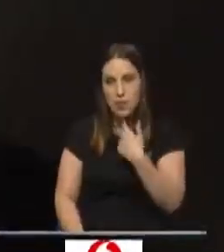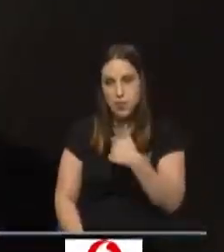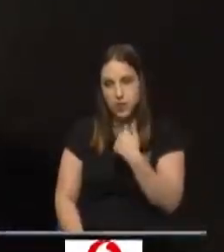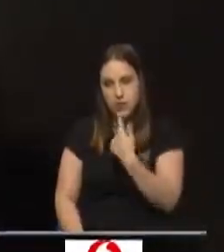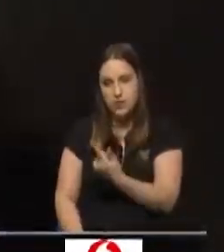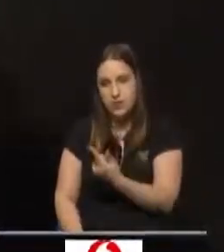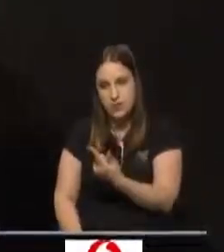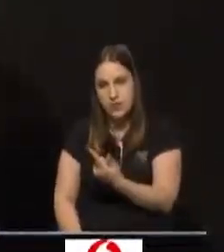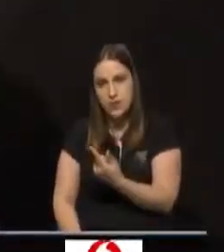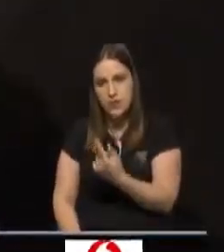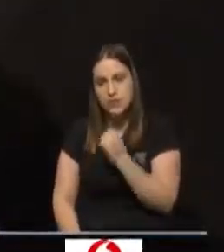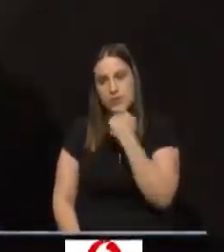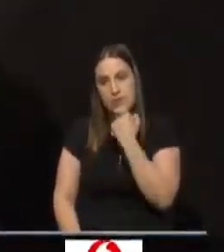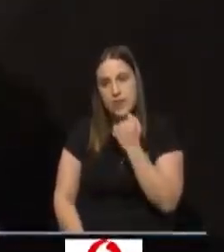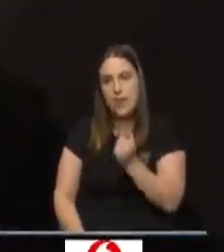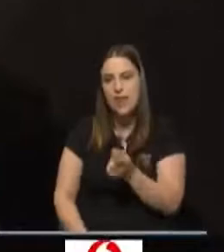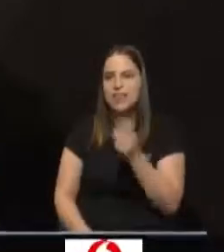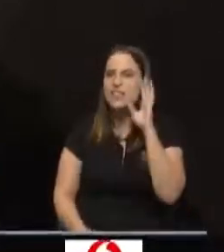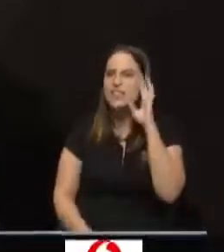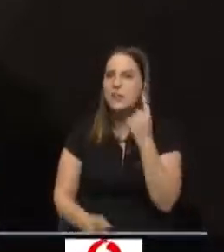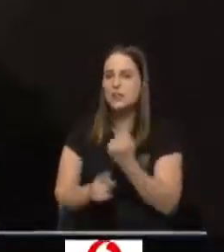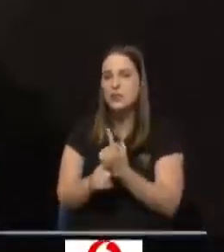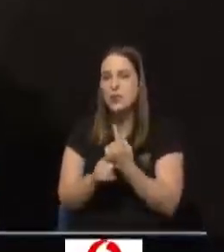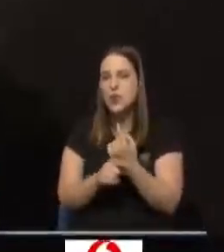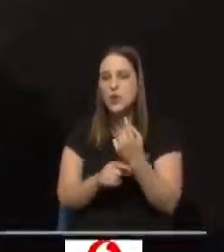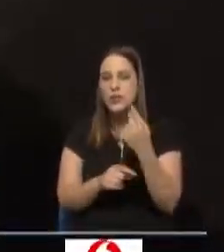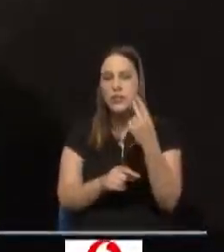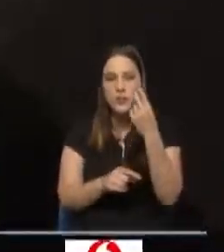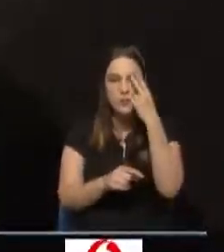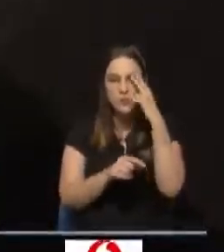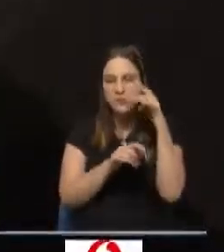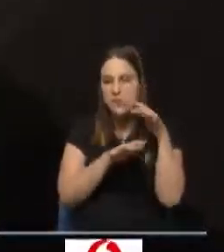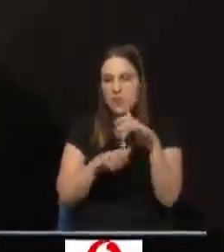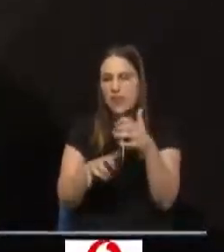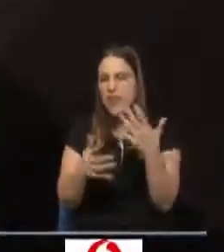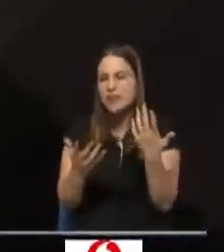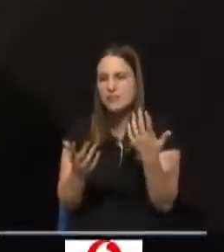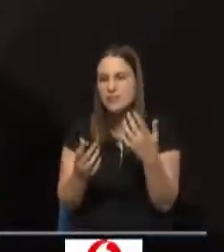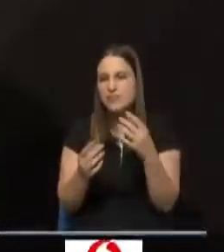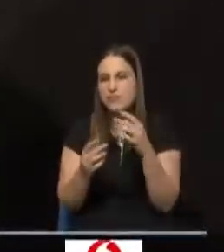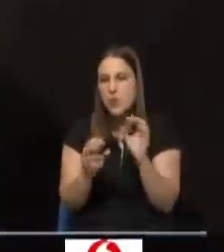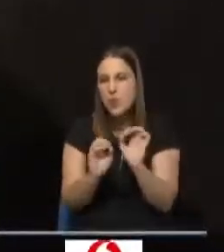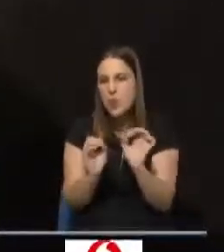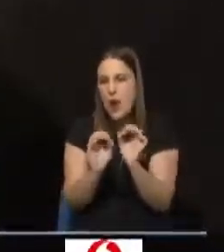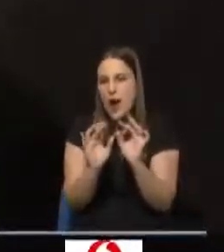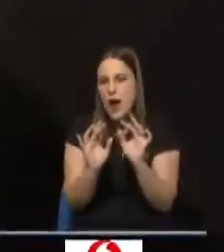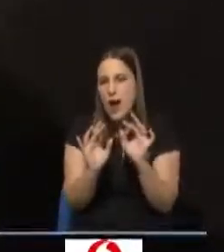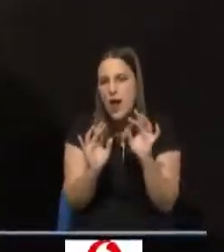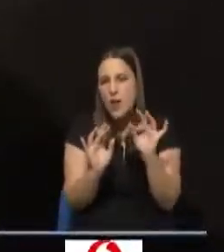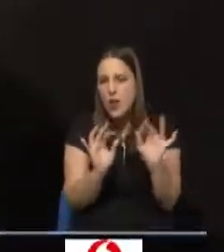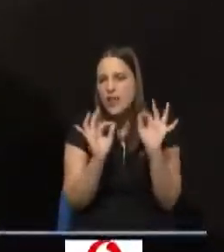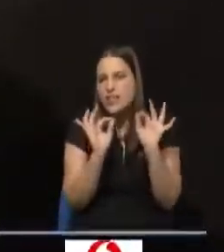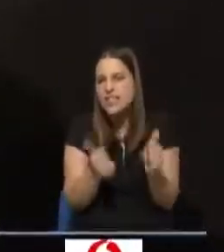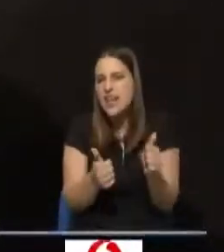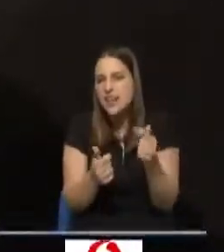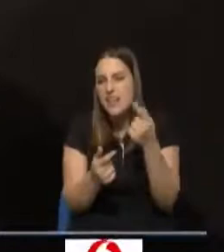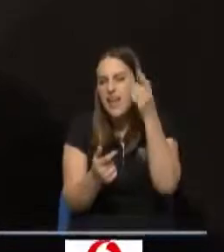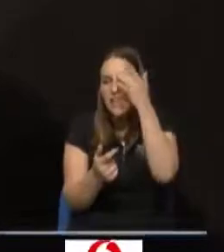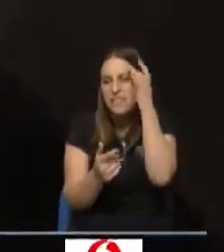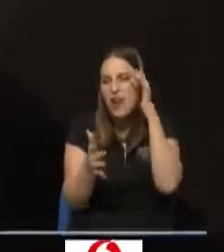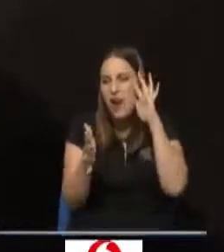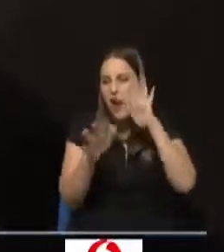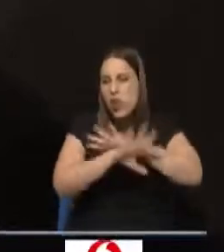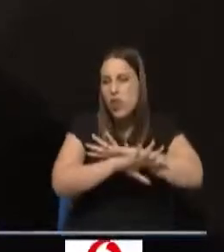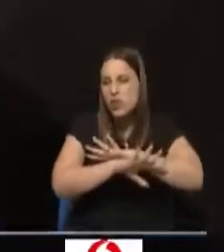Well, if I knew, I couldn't tell you. But the location, there's no geographies for cyber attacks.